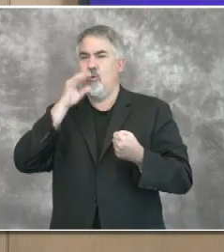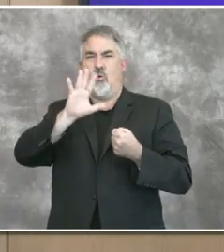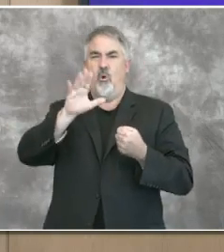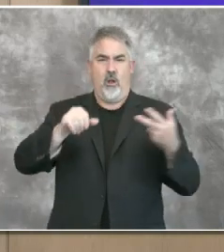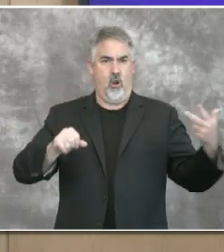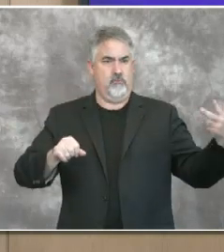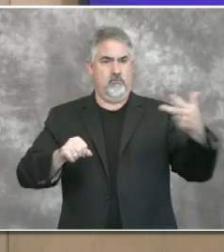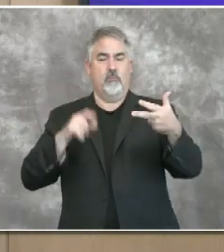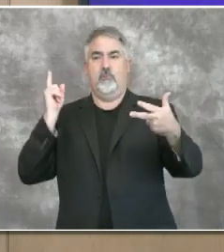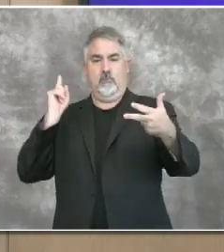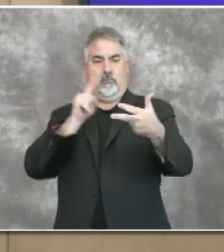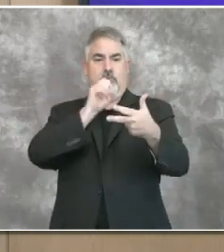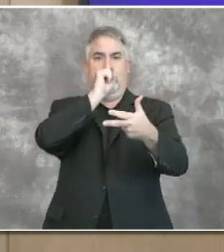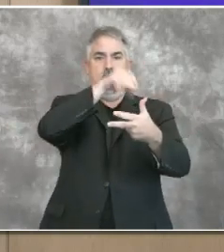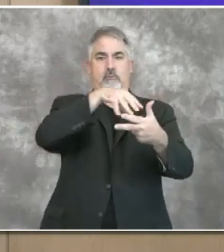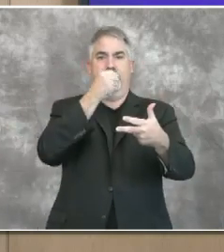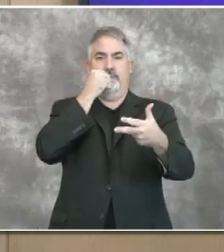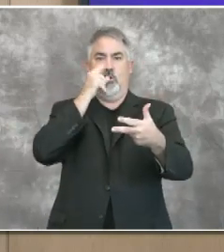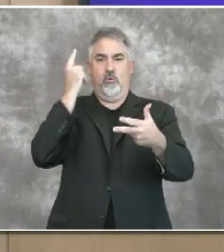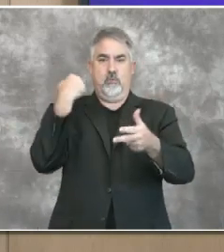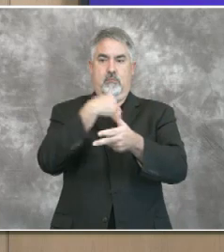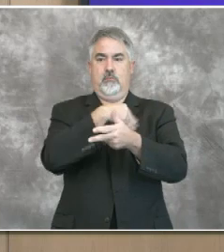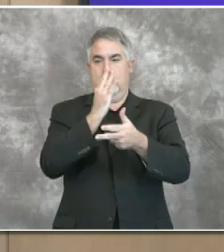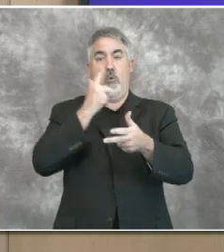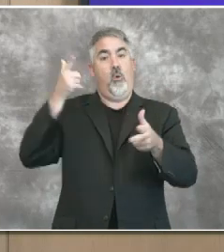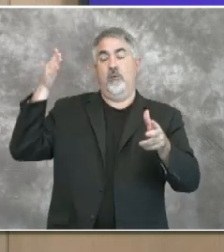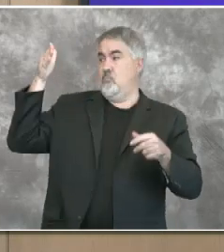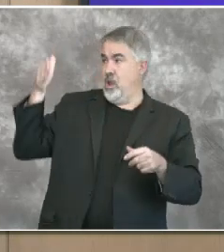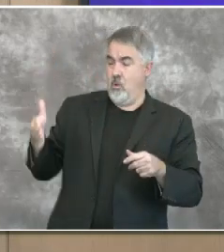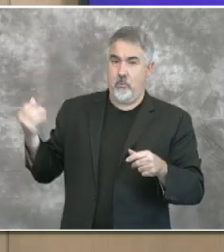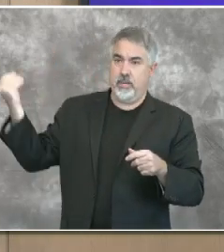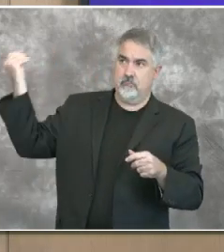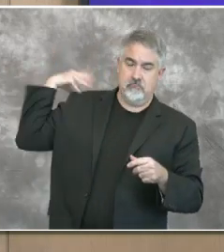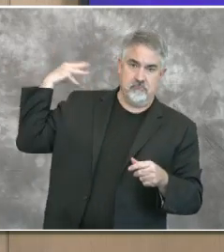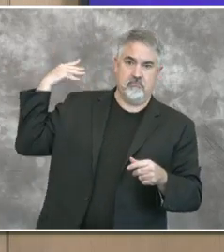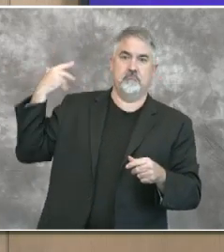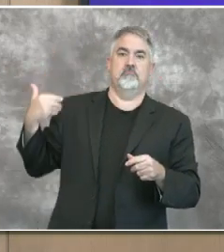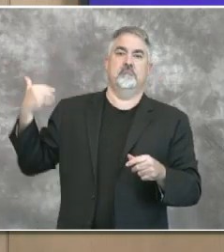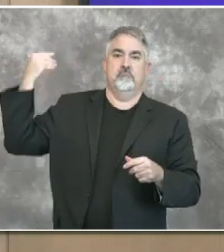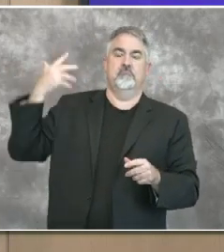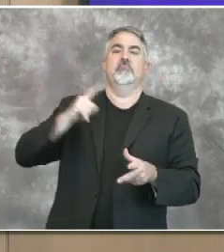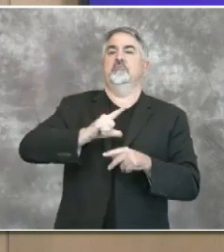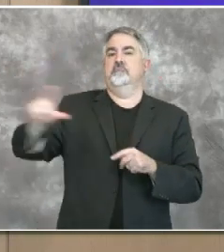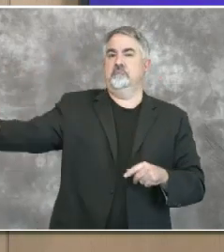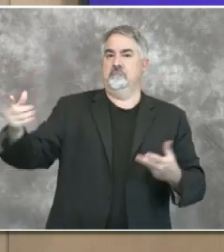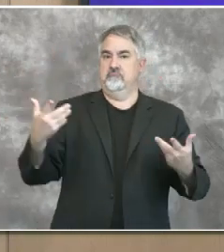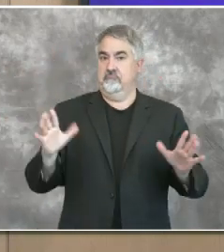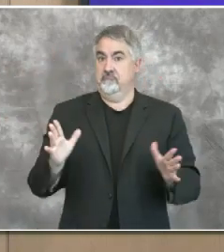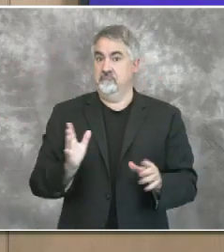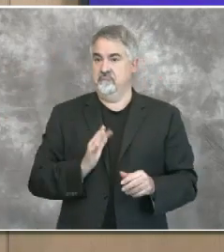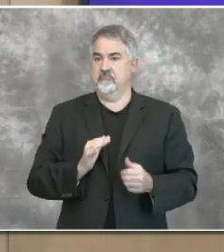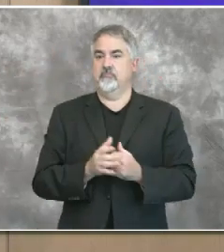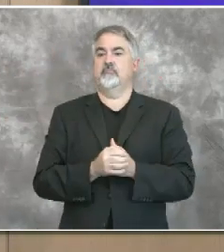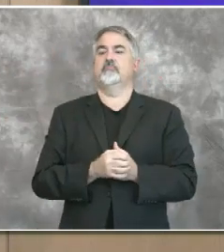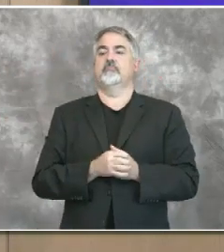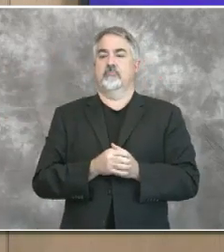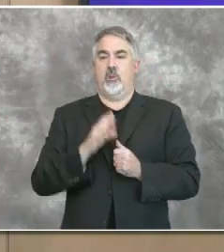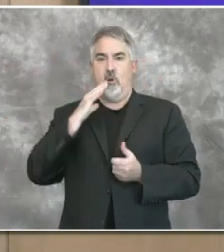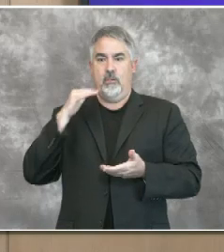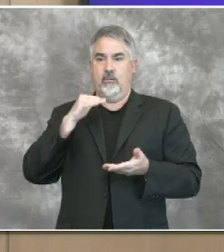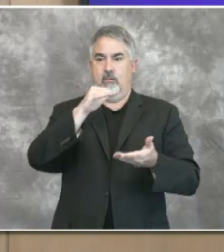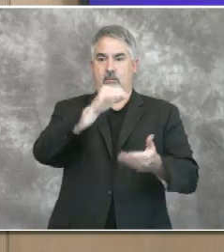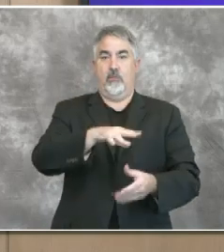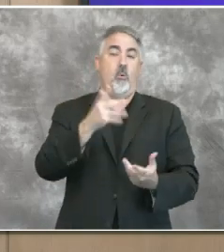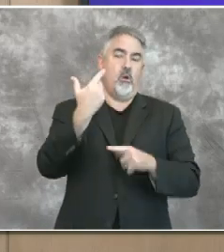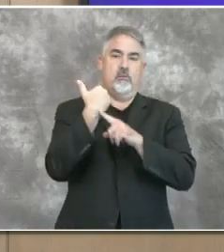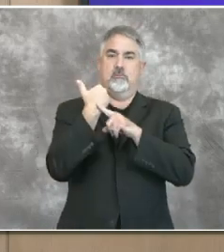cars with windows rolled up, and the food and toilet paper will be placed directly in the trunks of their